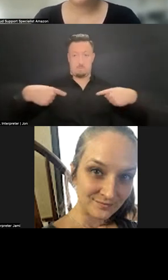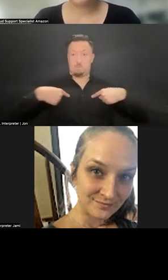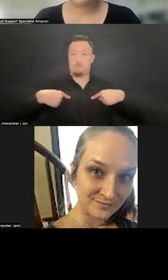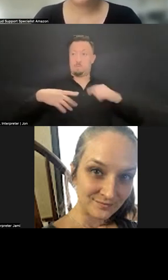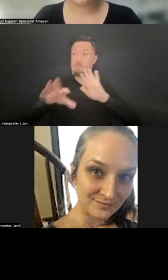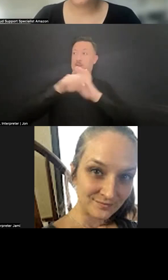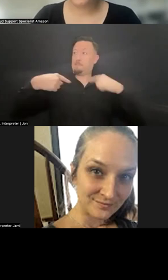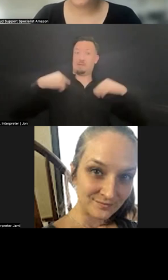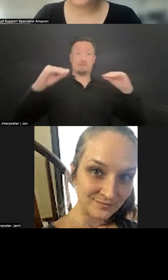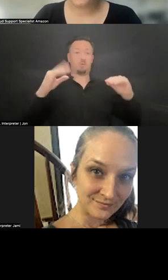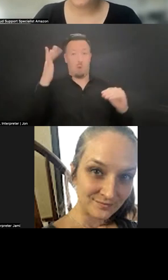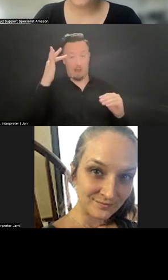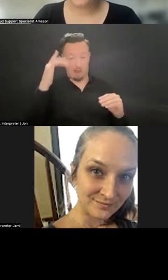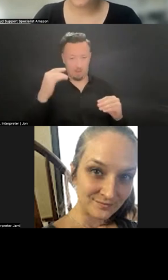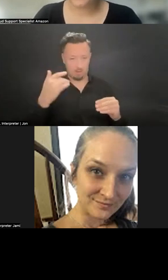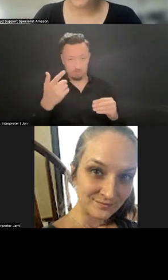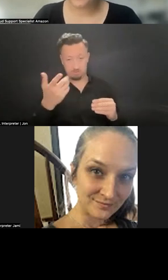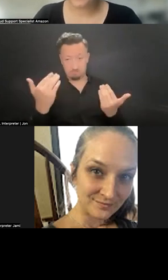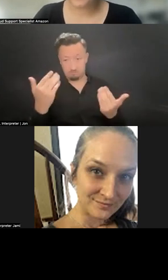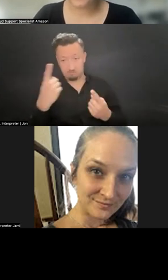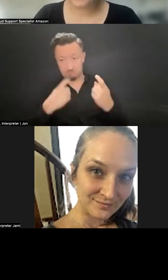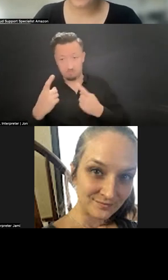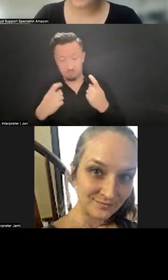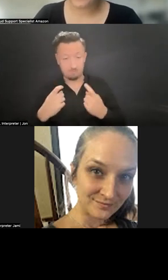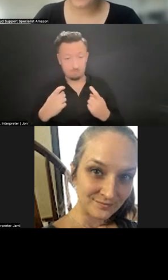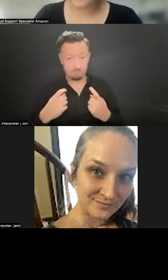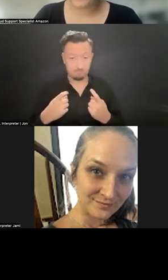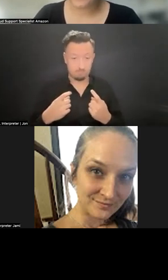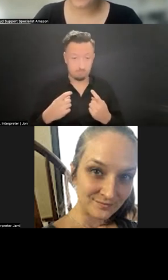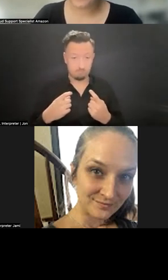and before we dive into the actual topics.